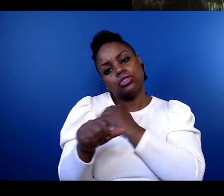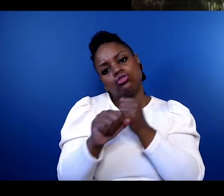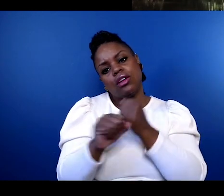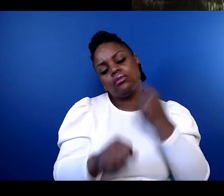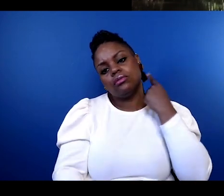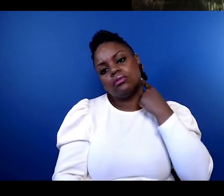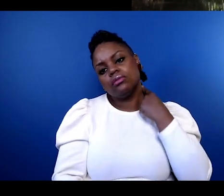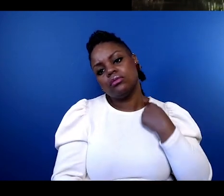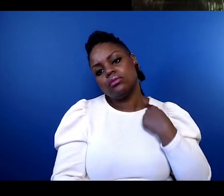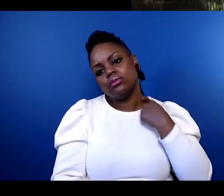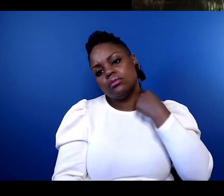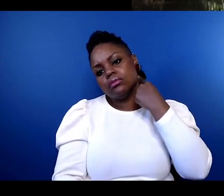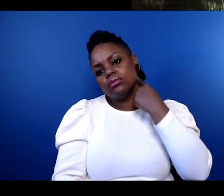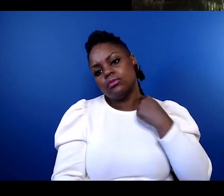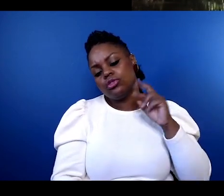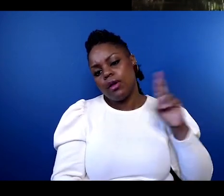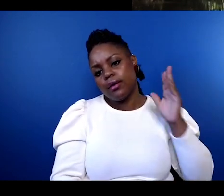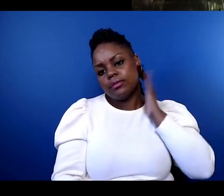Stretching the right side of the neck this time.